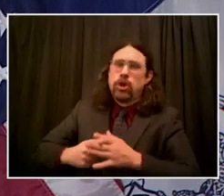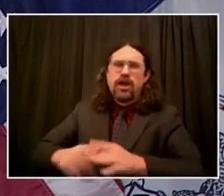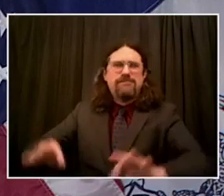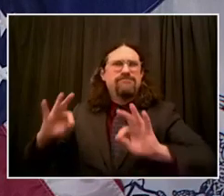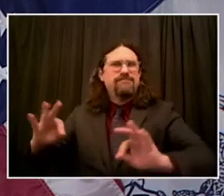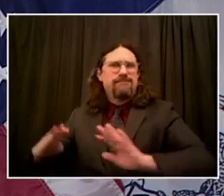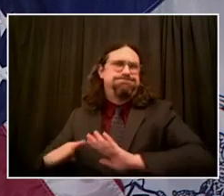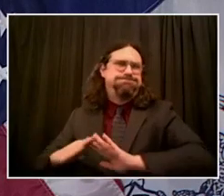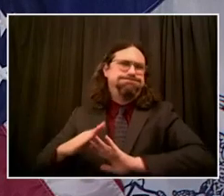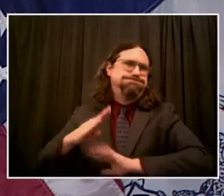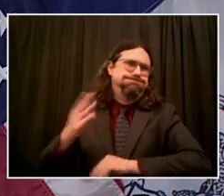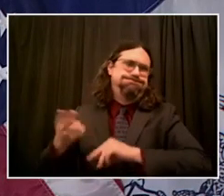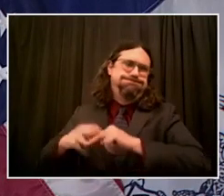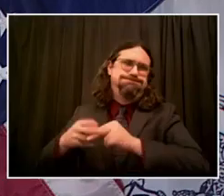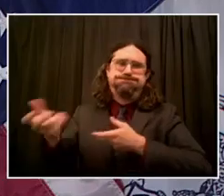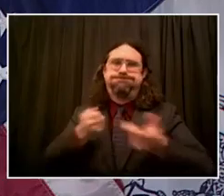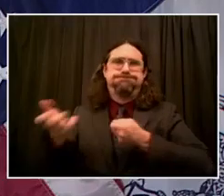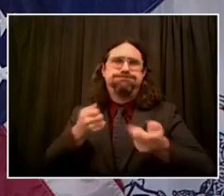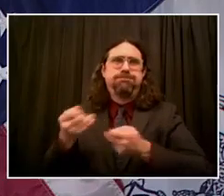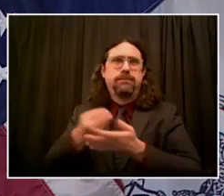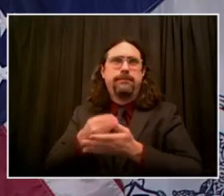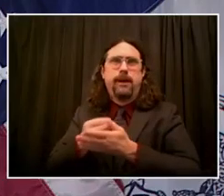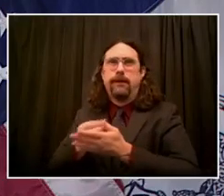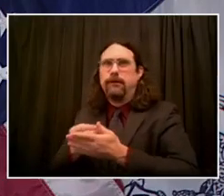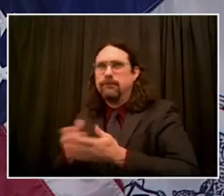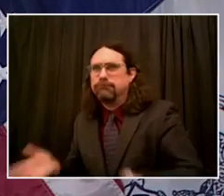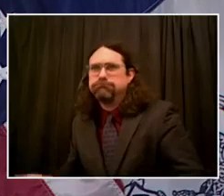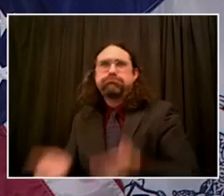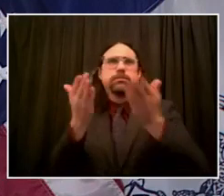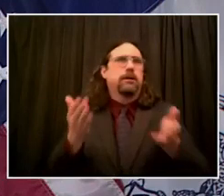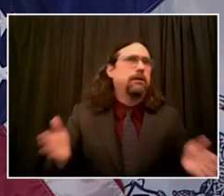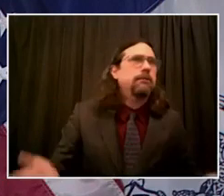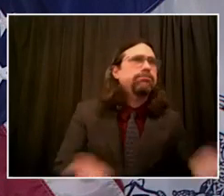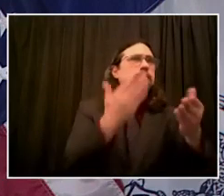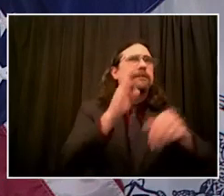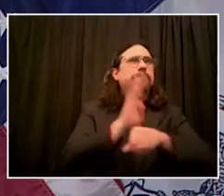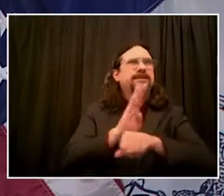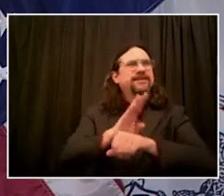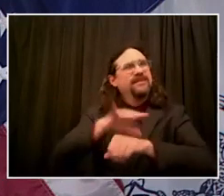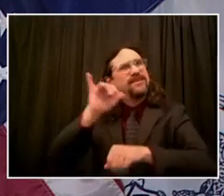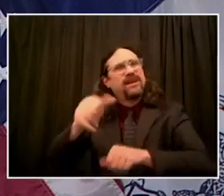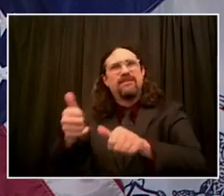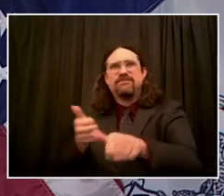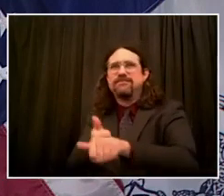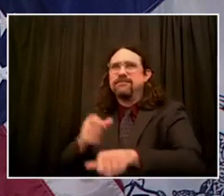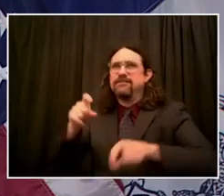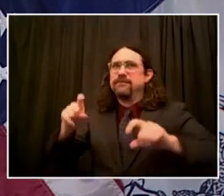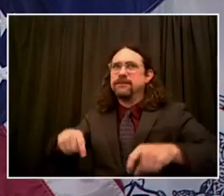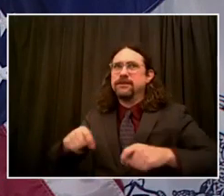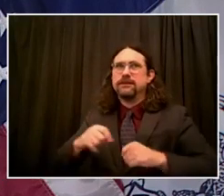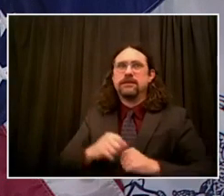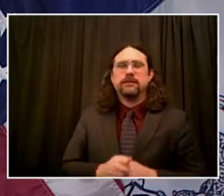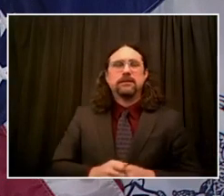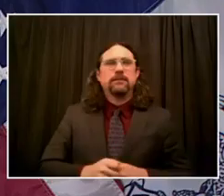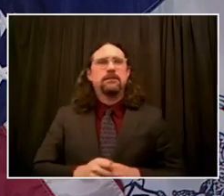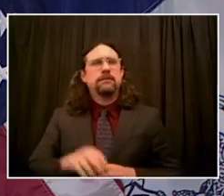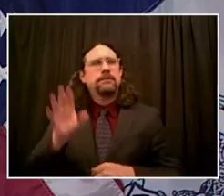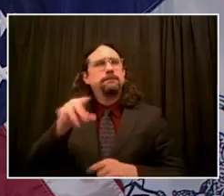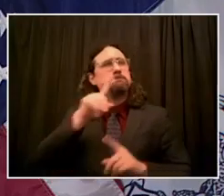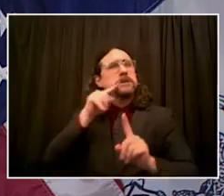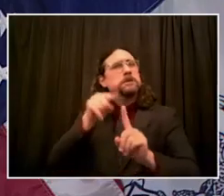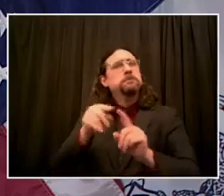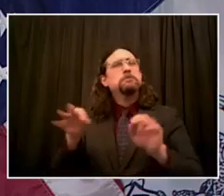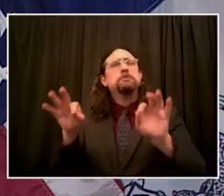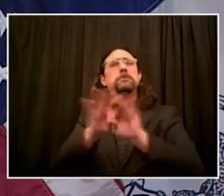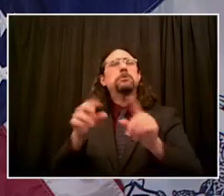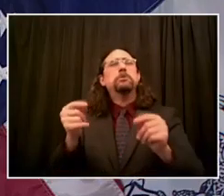yesterday I talked about some of the things we're doing. We're putting out industry guides with real common sense, practical information about how you restart. We're going to be launching